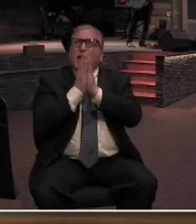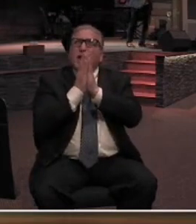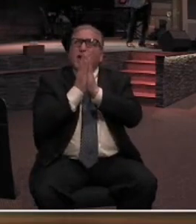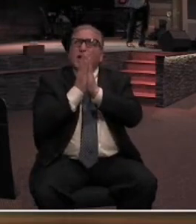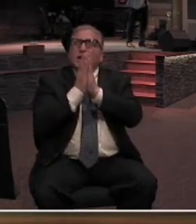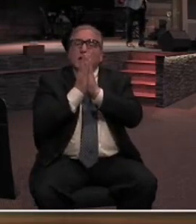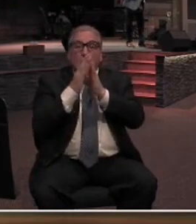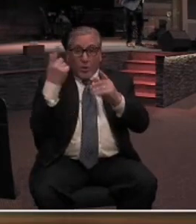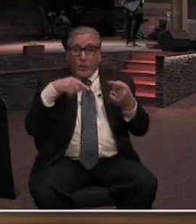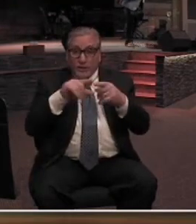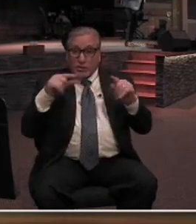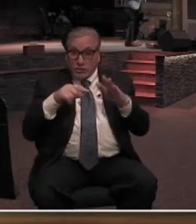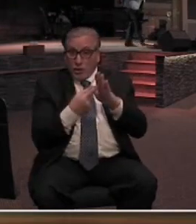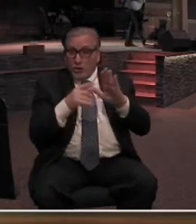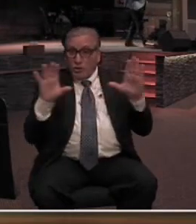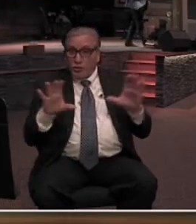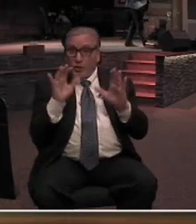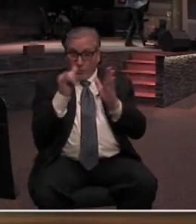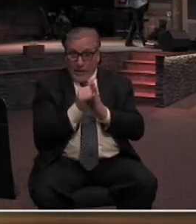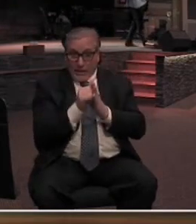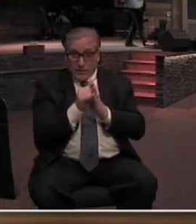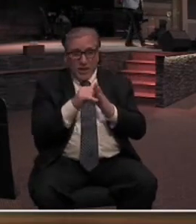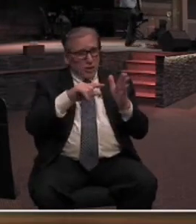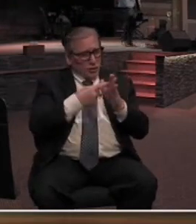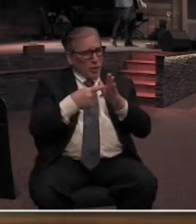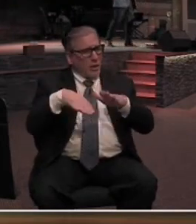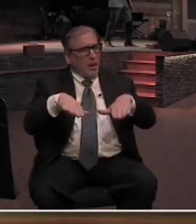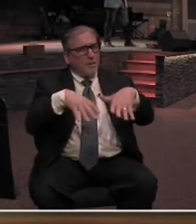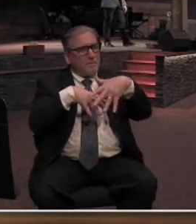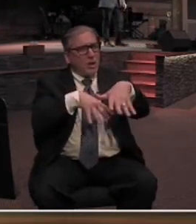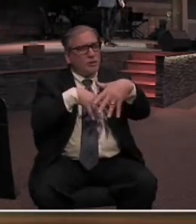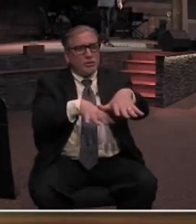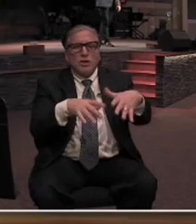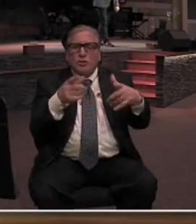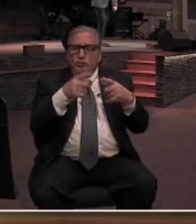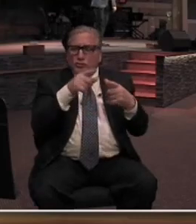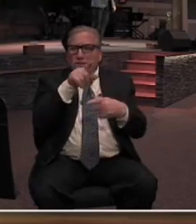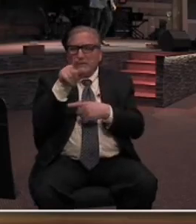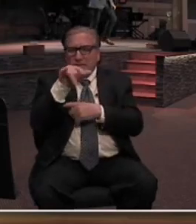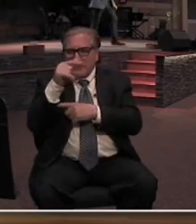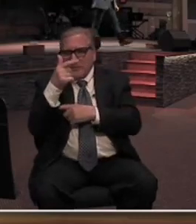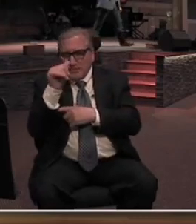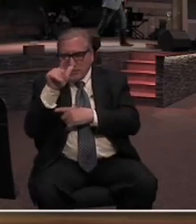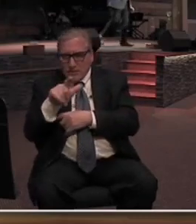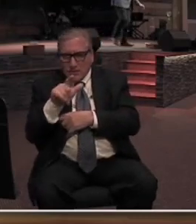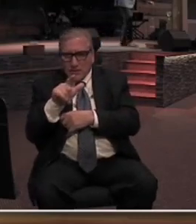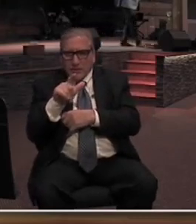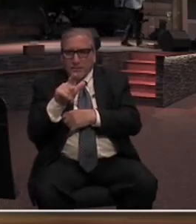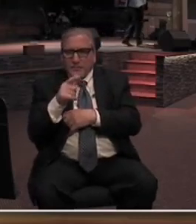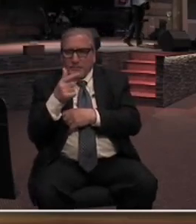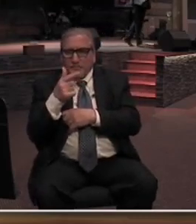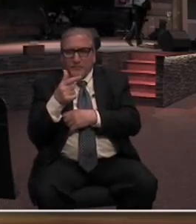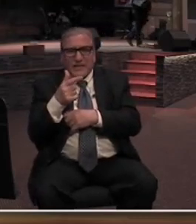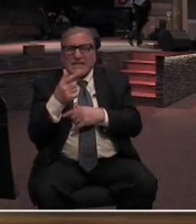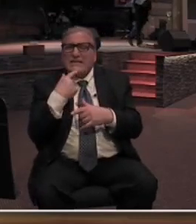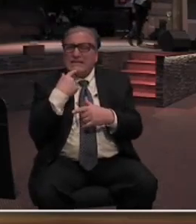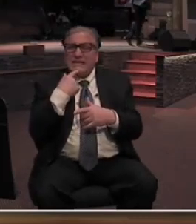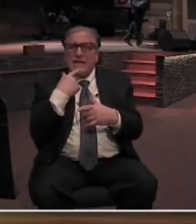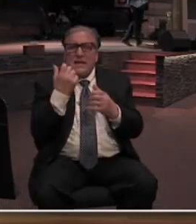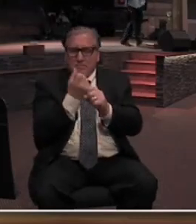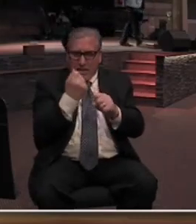started doing things like this and started marching back towards Ziklag, the Bible says he made a